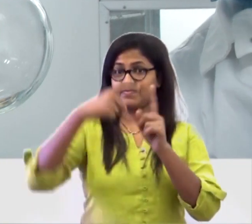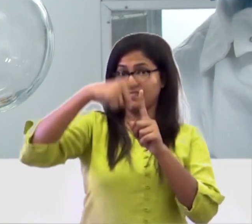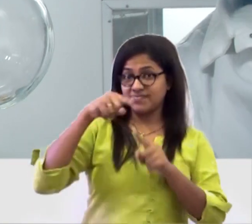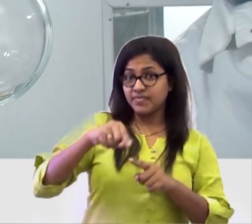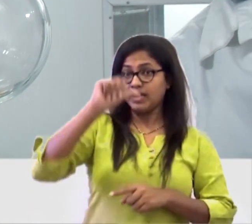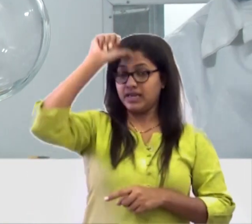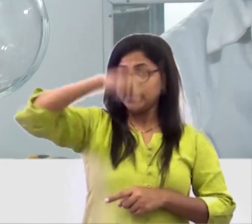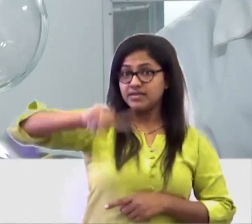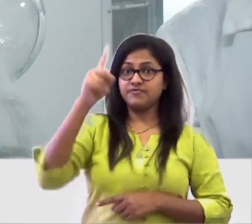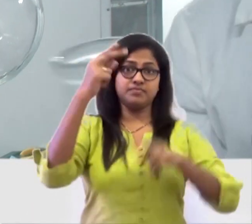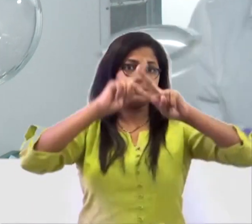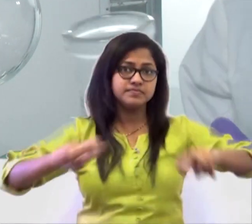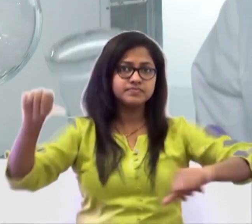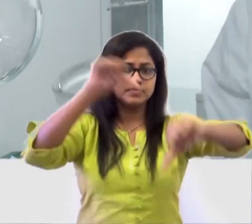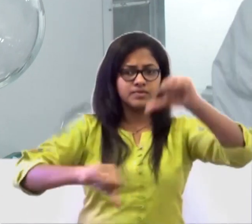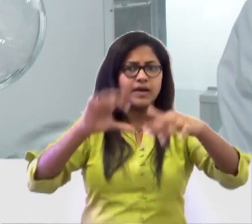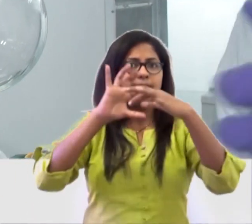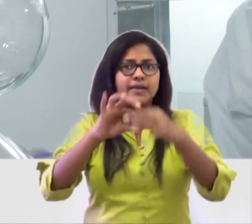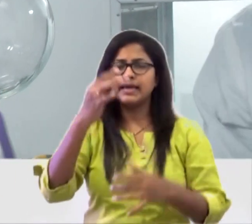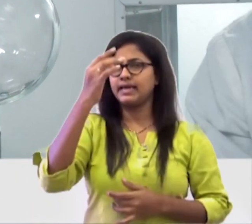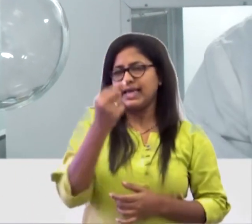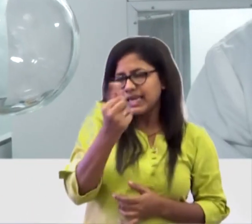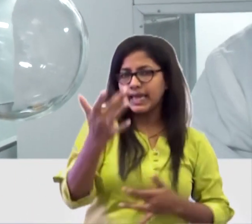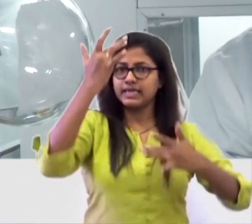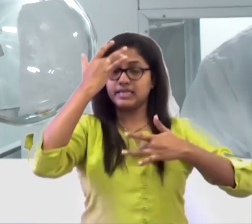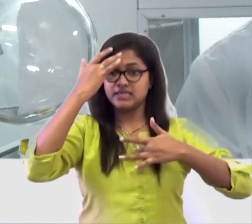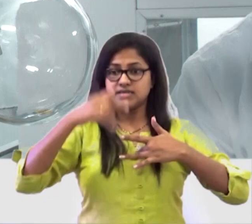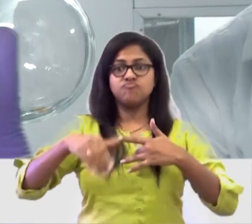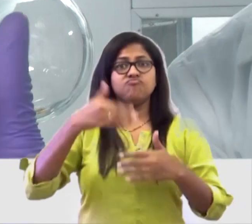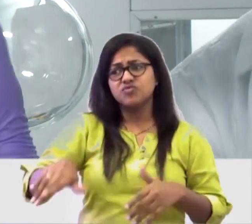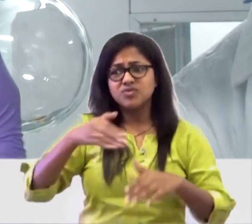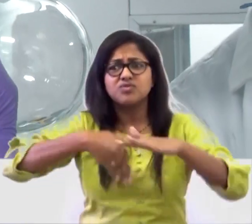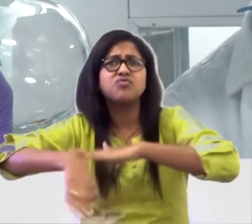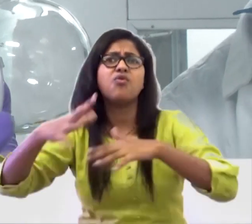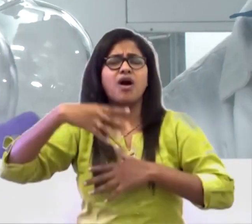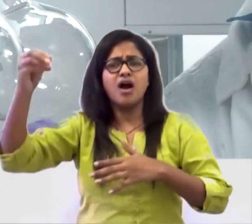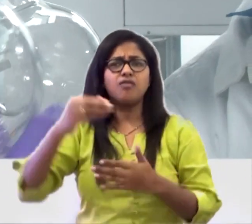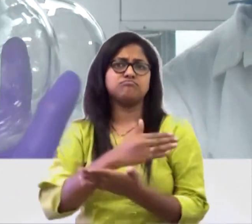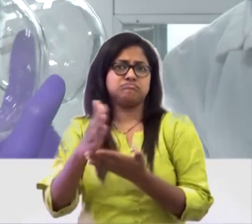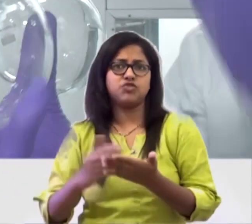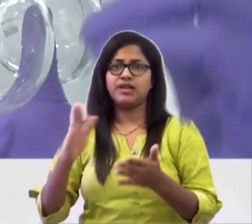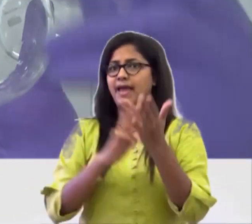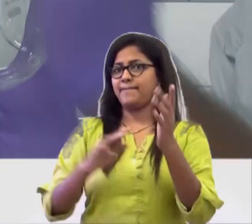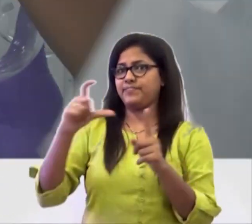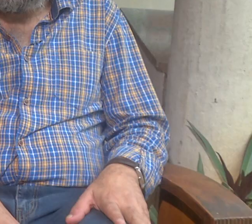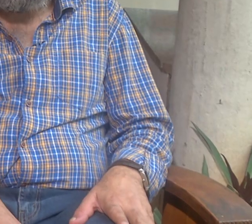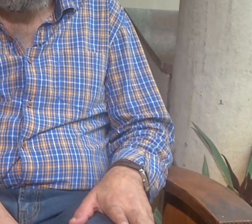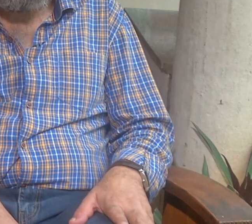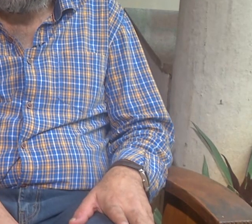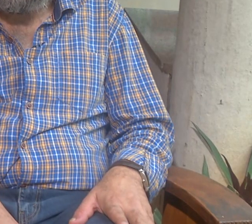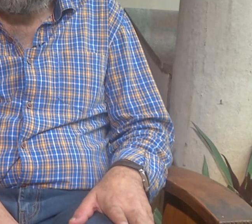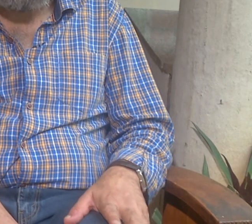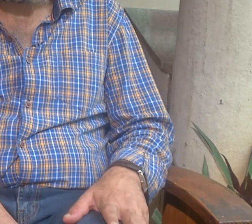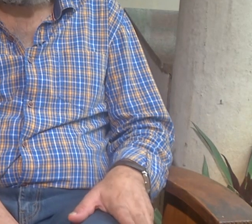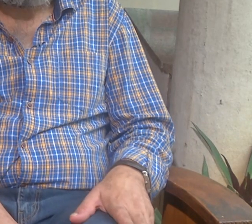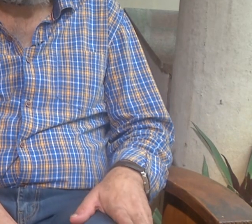DART, India's first research lab on rare diseases, is out to annihilate muscular dystrophy. A